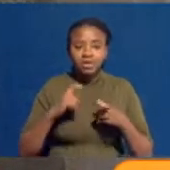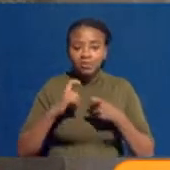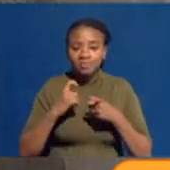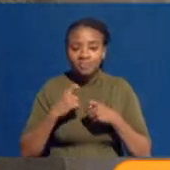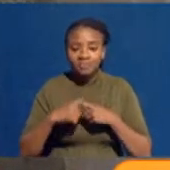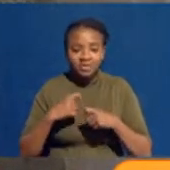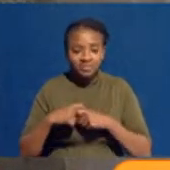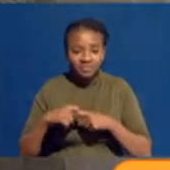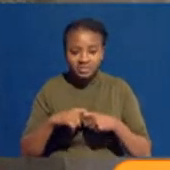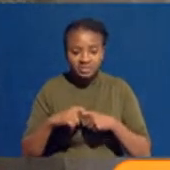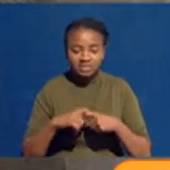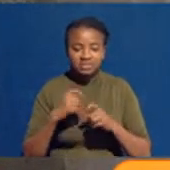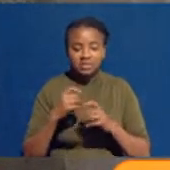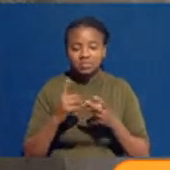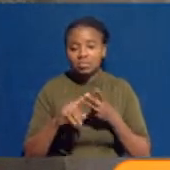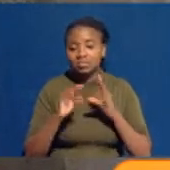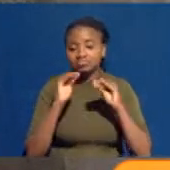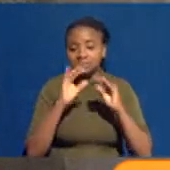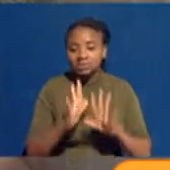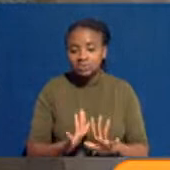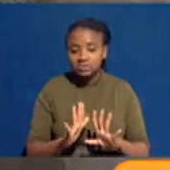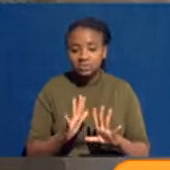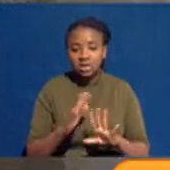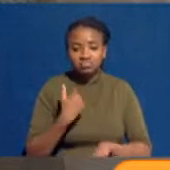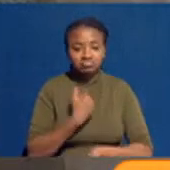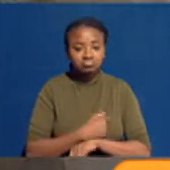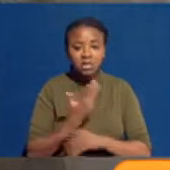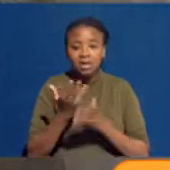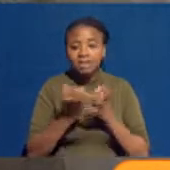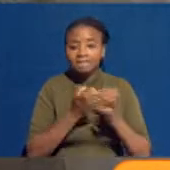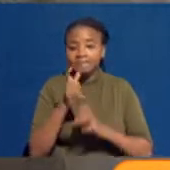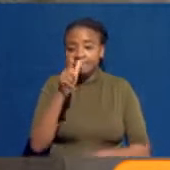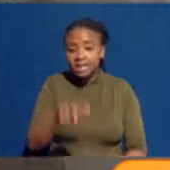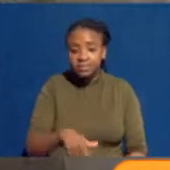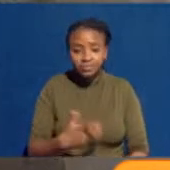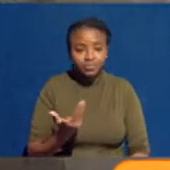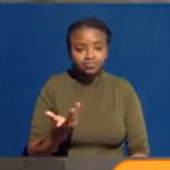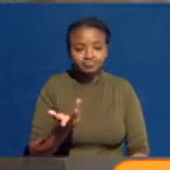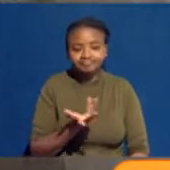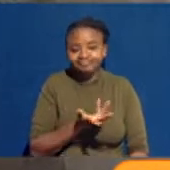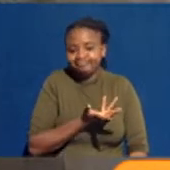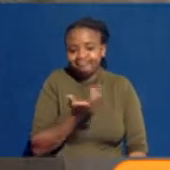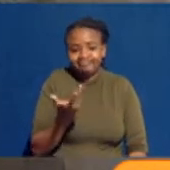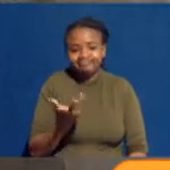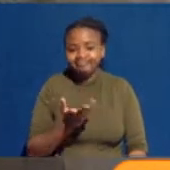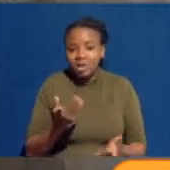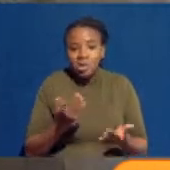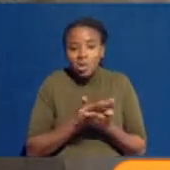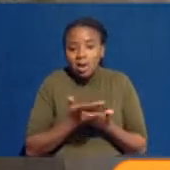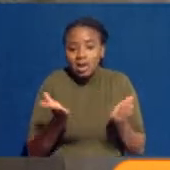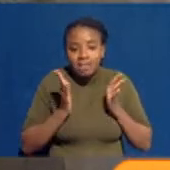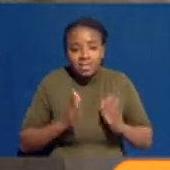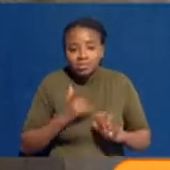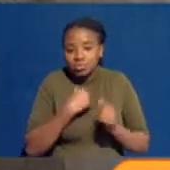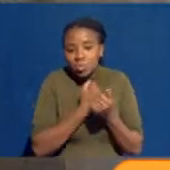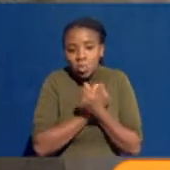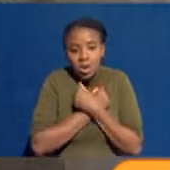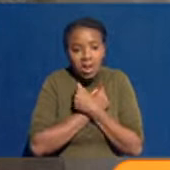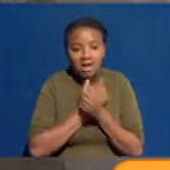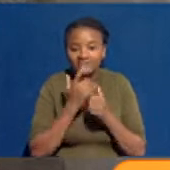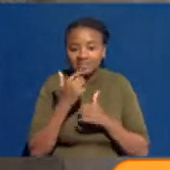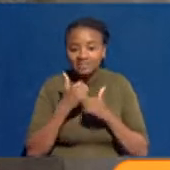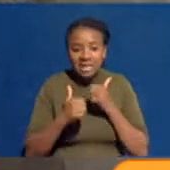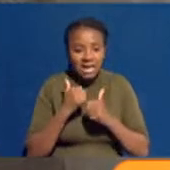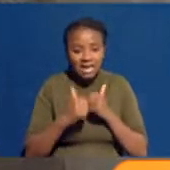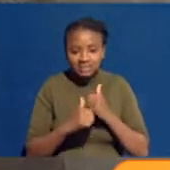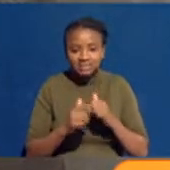are a school teacher, or you're a business person, or you're just someone who loves sci-fi. By the time you